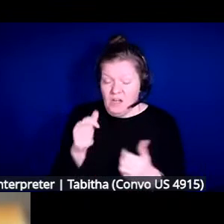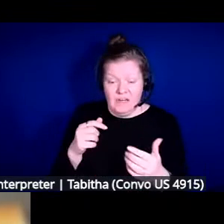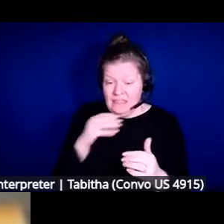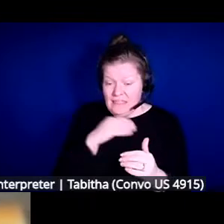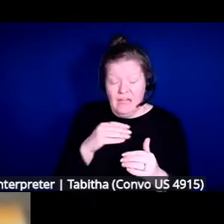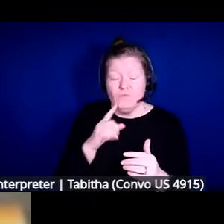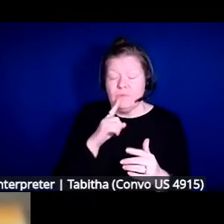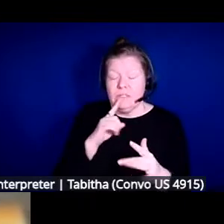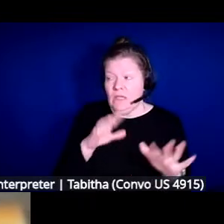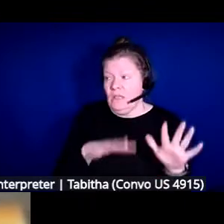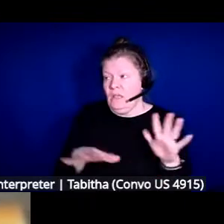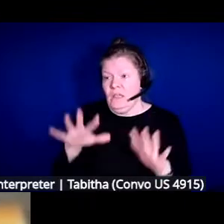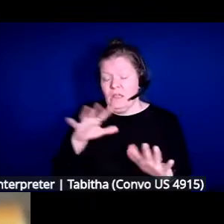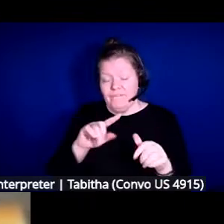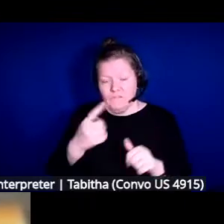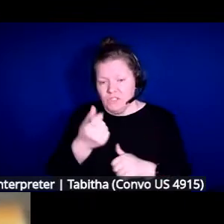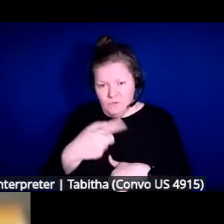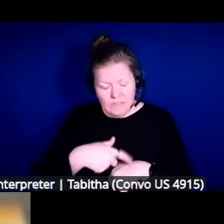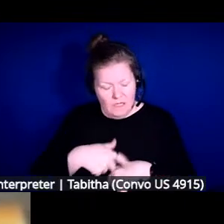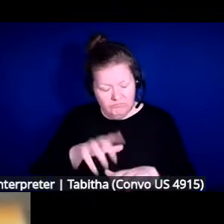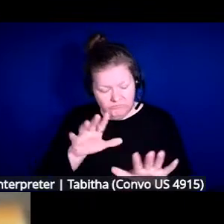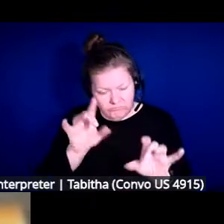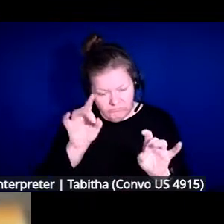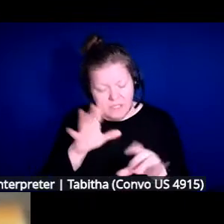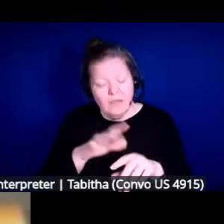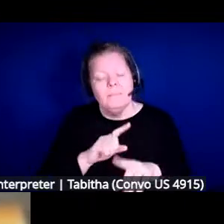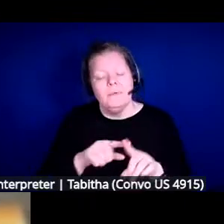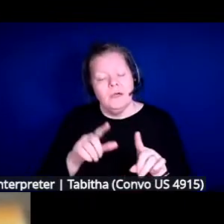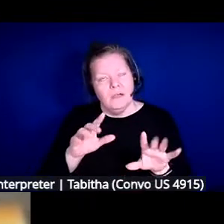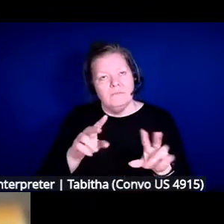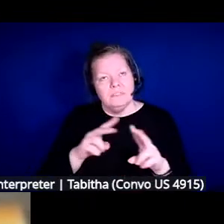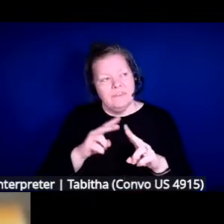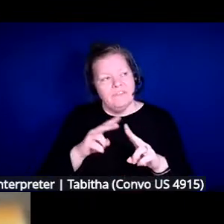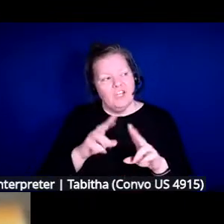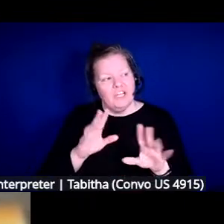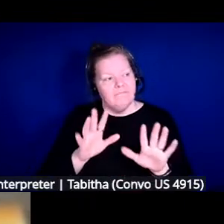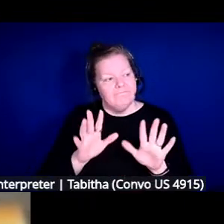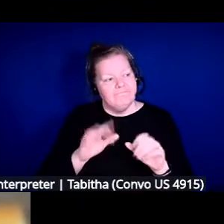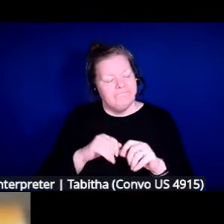massively nerve-wracking during the first couple of times, but it's very, very